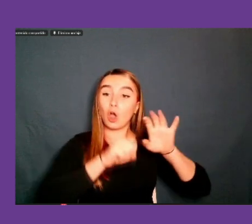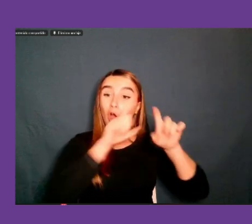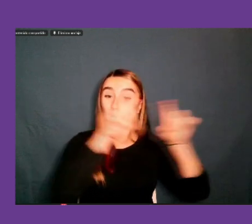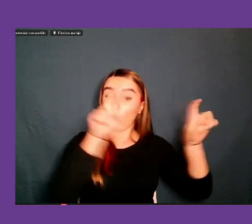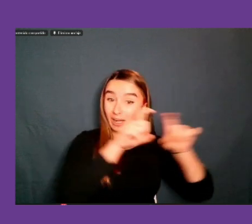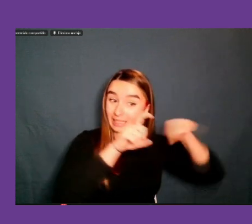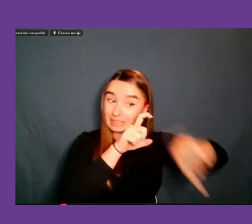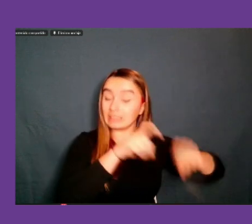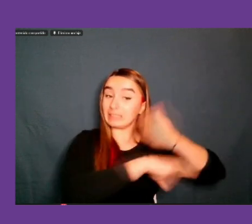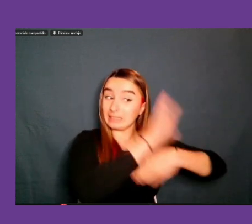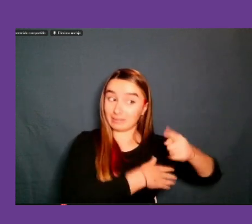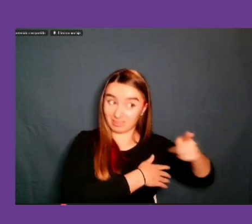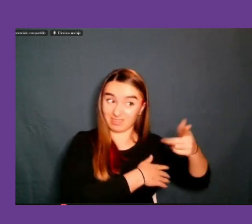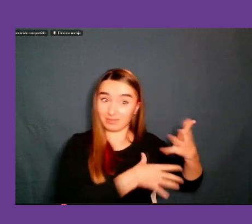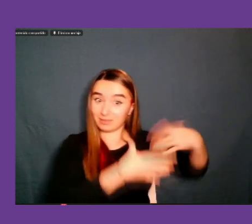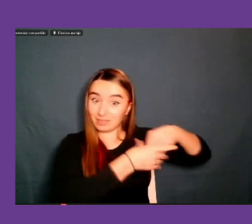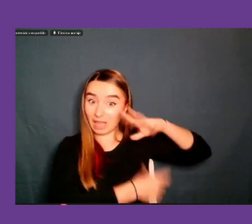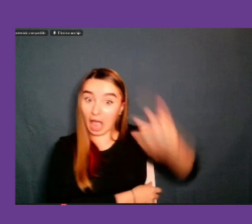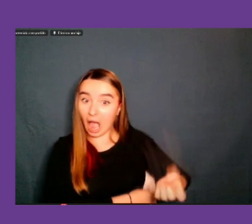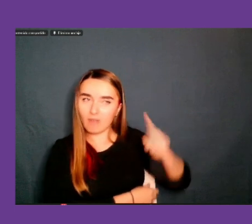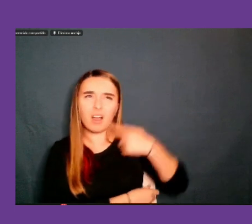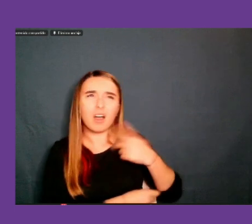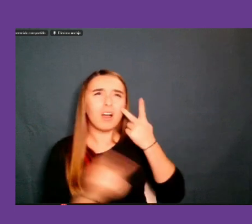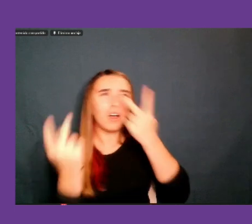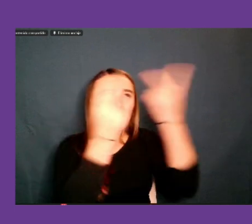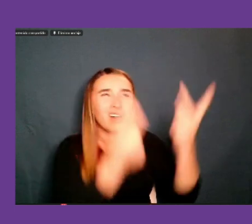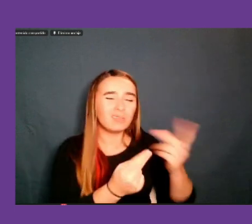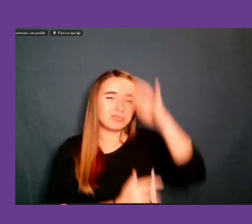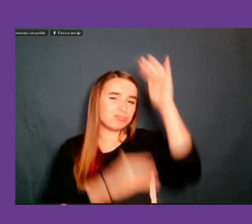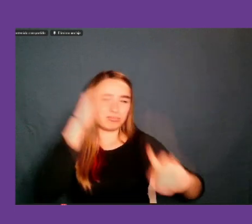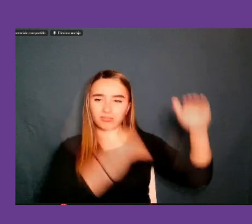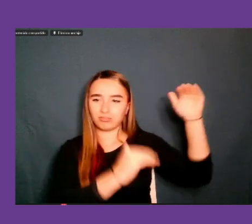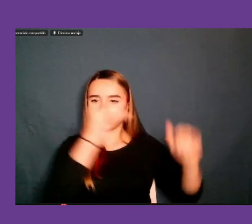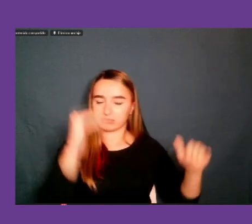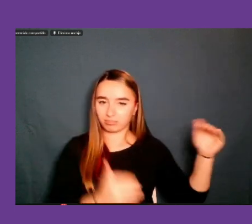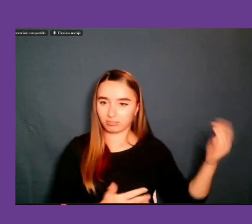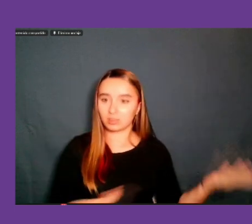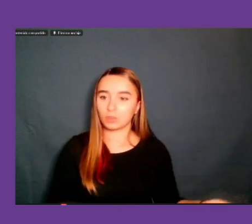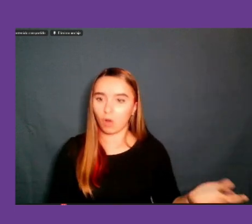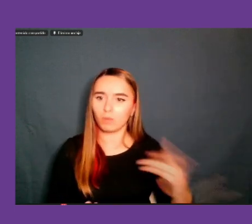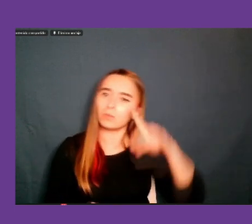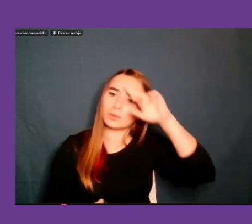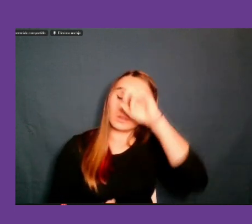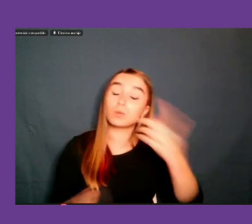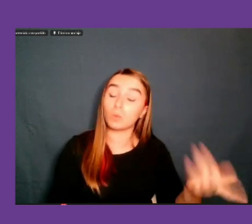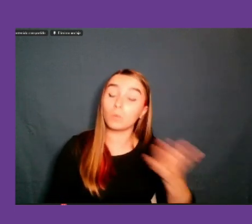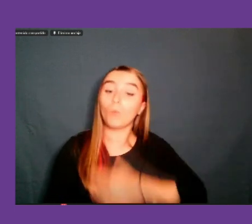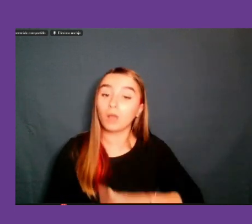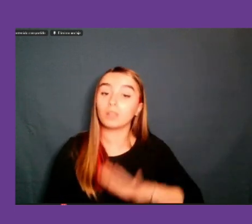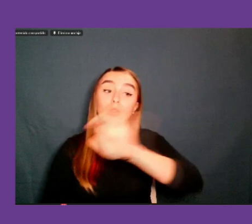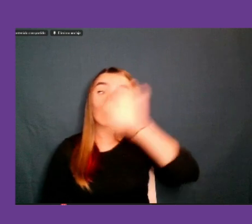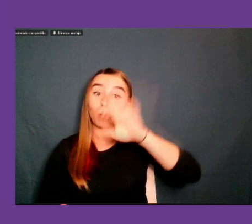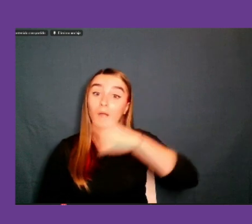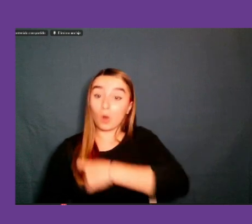have, opportunities on equal footing with the other stakeholders. So we would like the European Commission to build